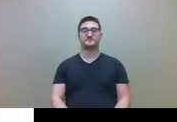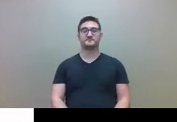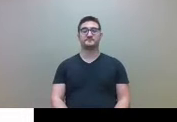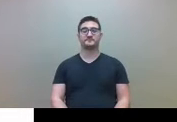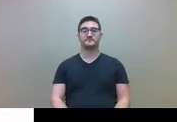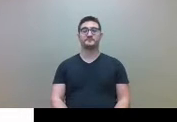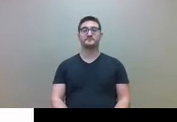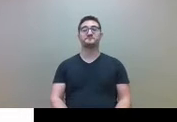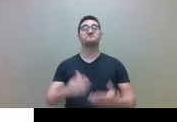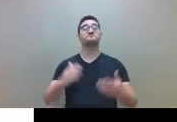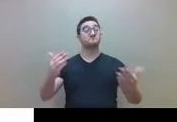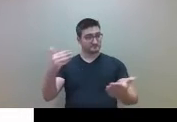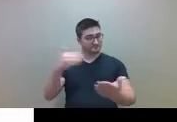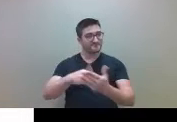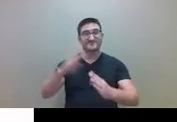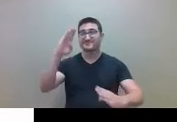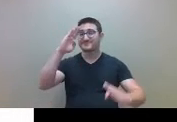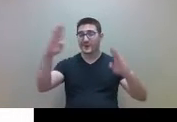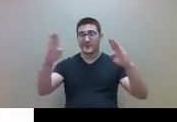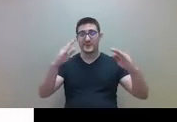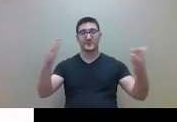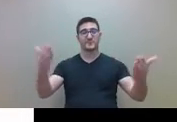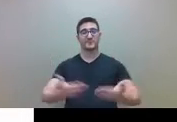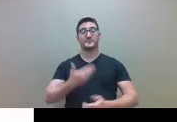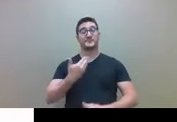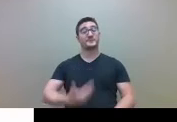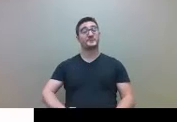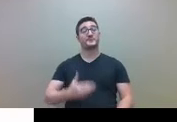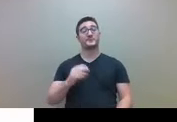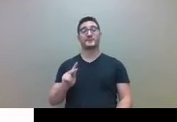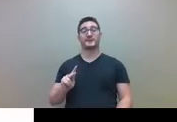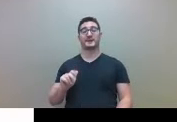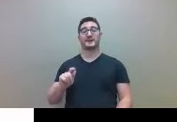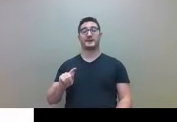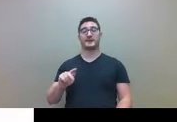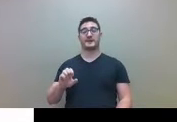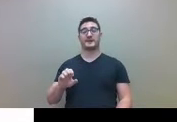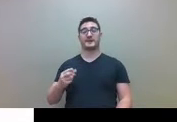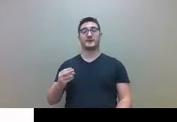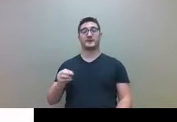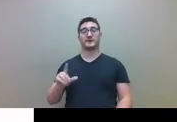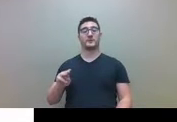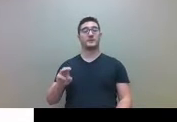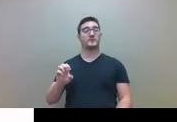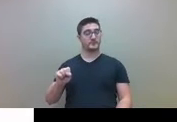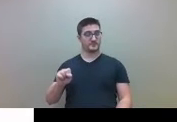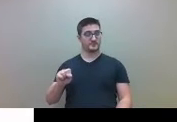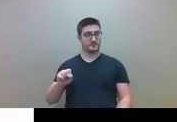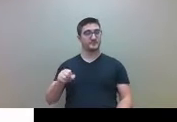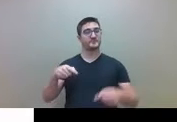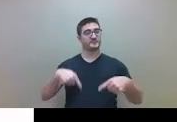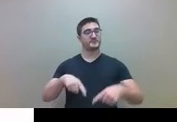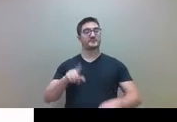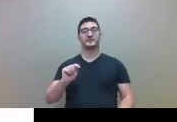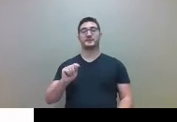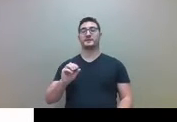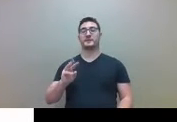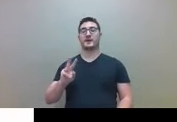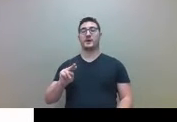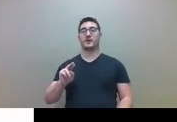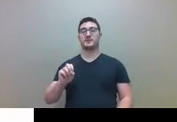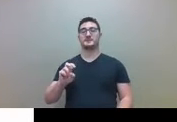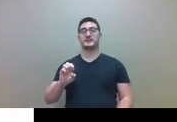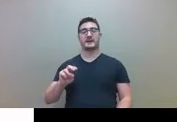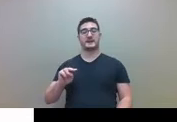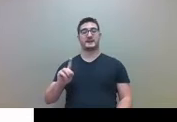So again, welcome everybody. I am Kate Holmes. I am the Director of Development with Townsend Smith Hospice